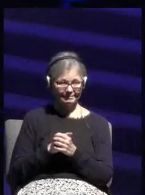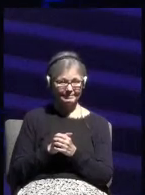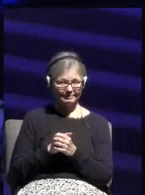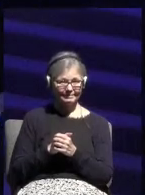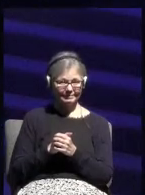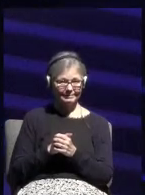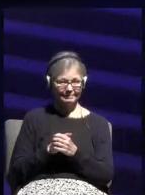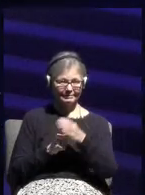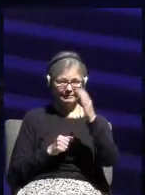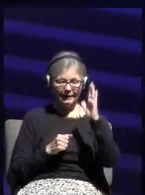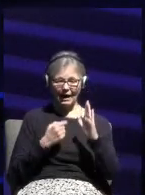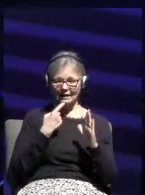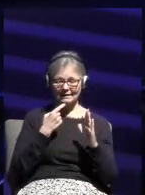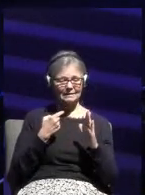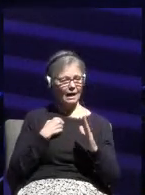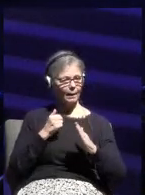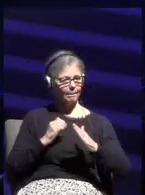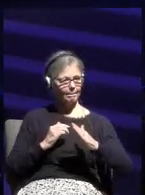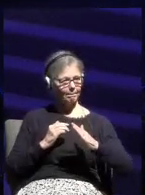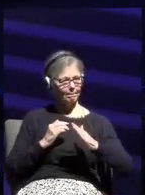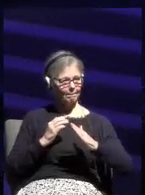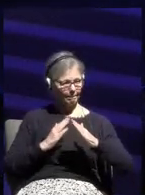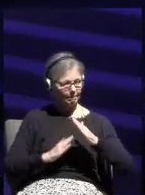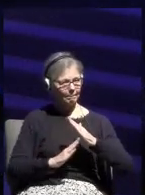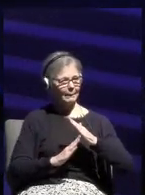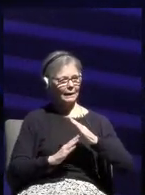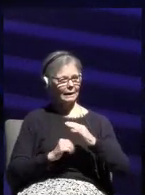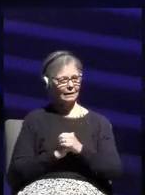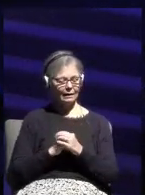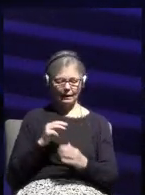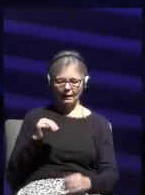He says, I'm meek and lowly in heart. He says,